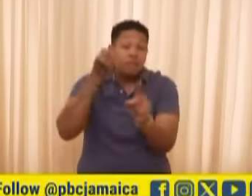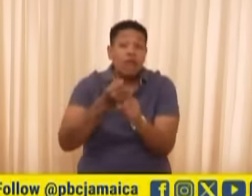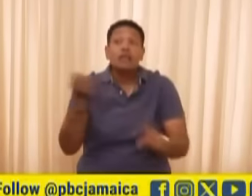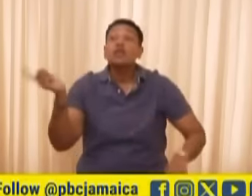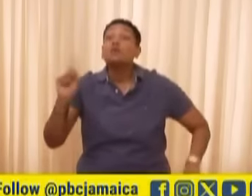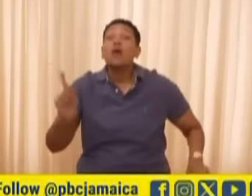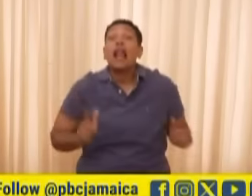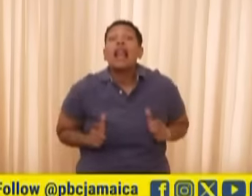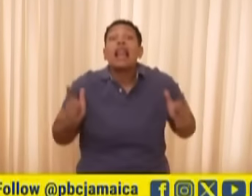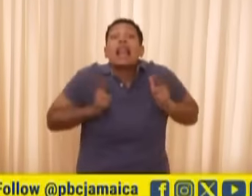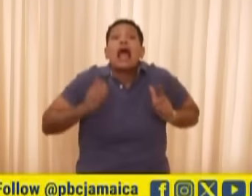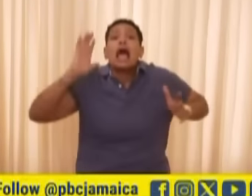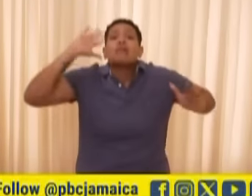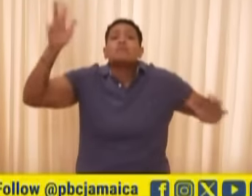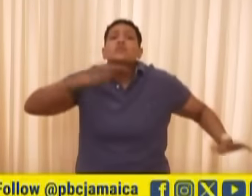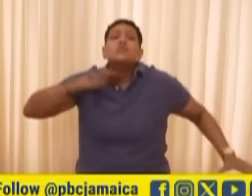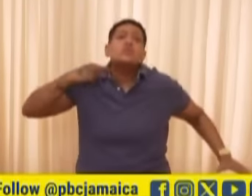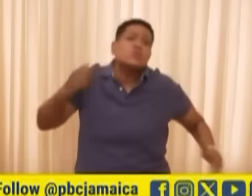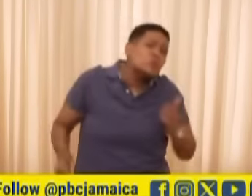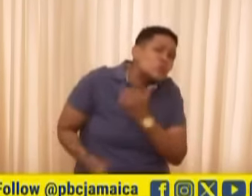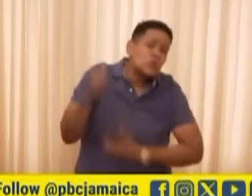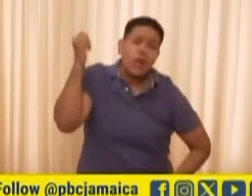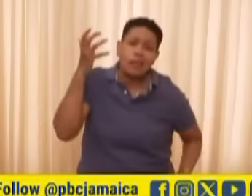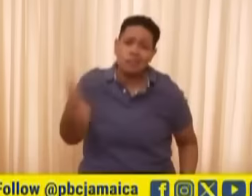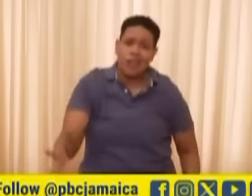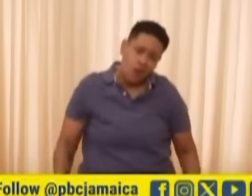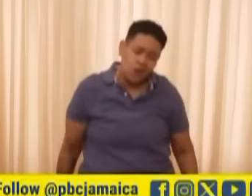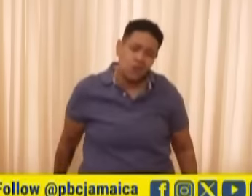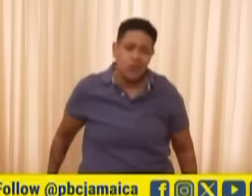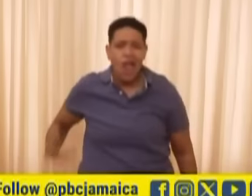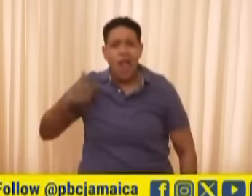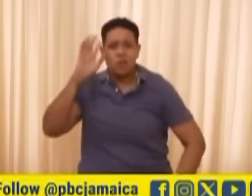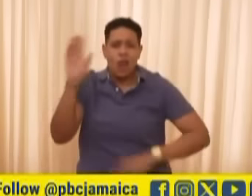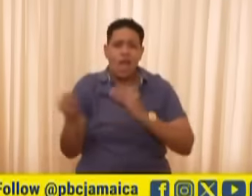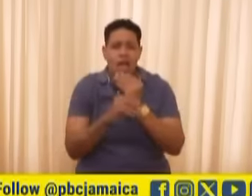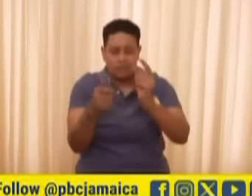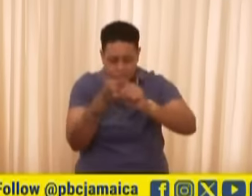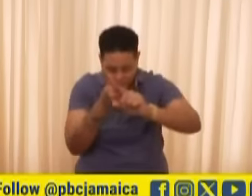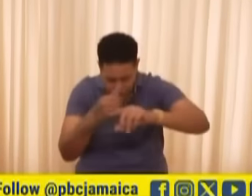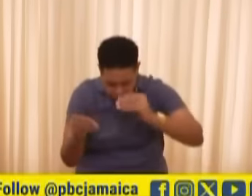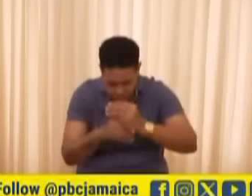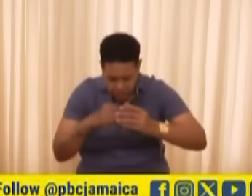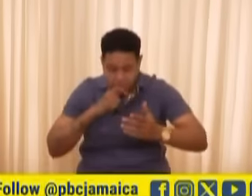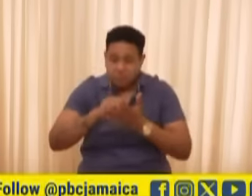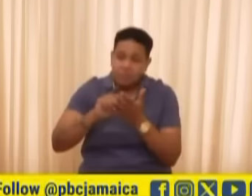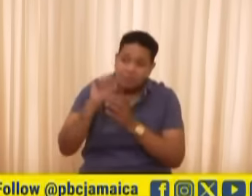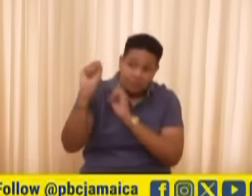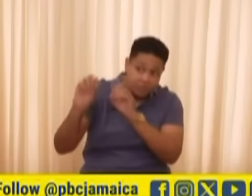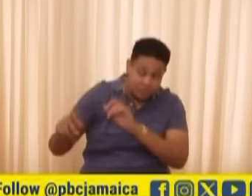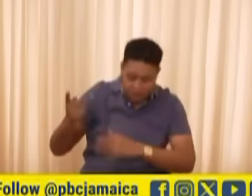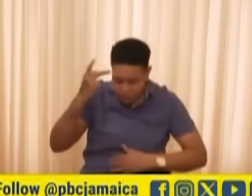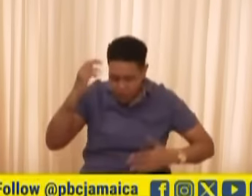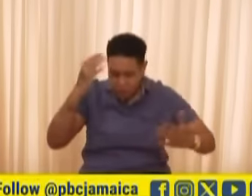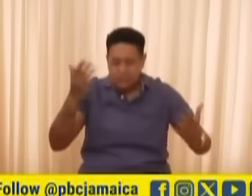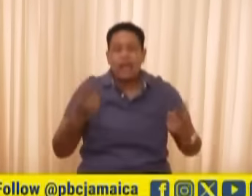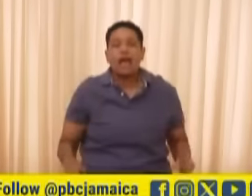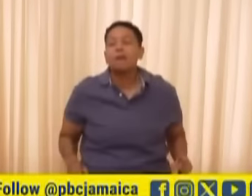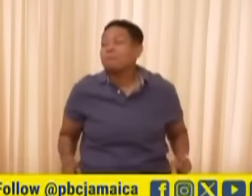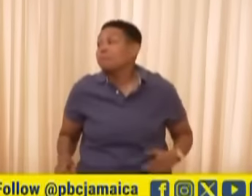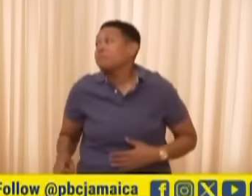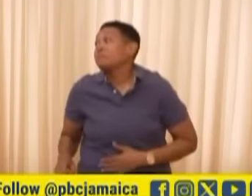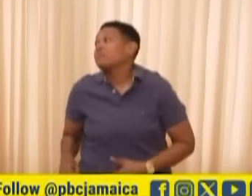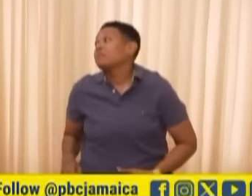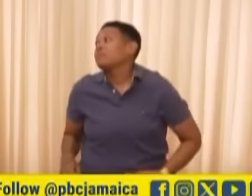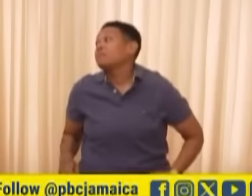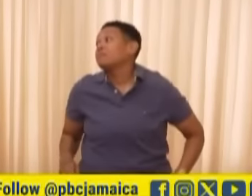where lives will be threatened. I will therefore be writing to the Prime Minister